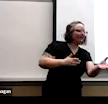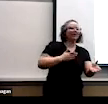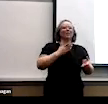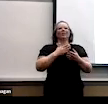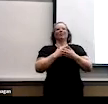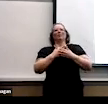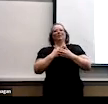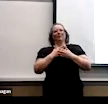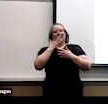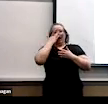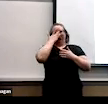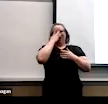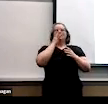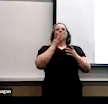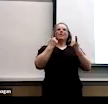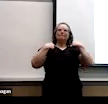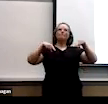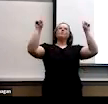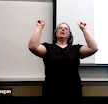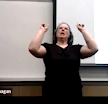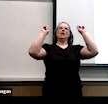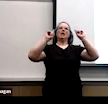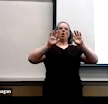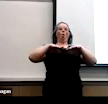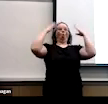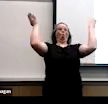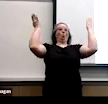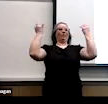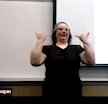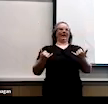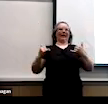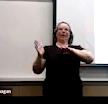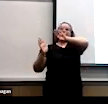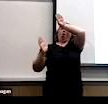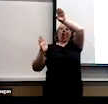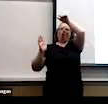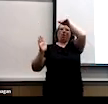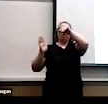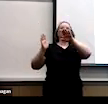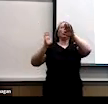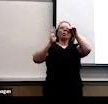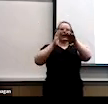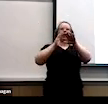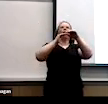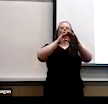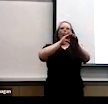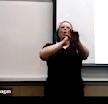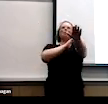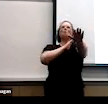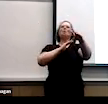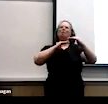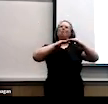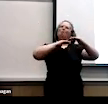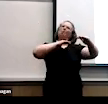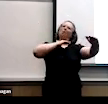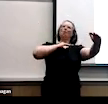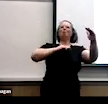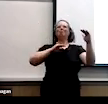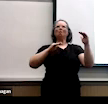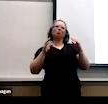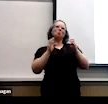kind of hits a steady state. That's been our experience with this particular patient population. Does that answer your question? Yeah, that makes